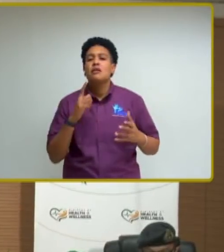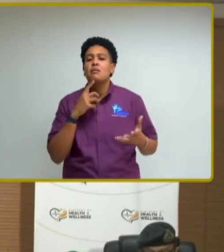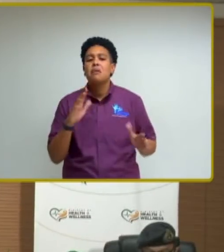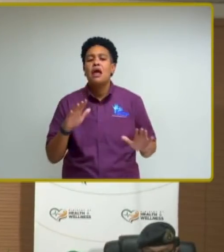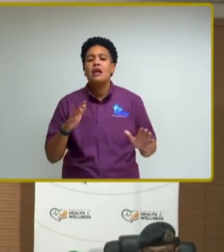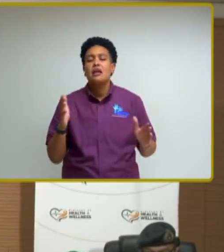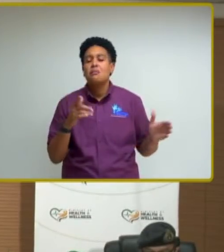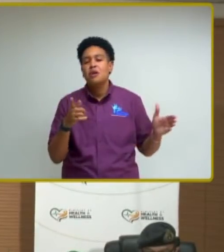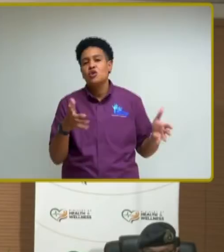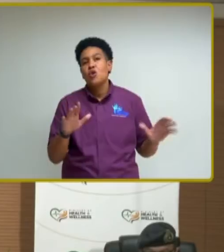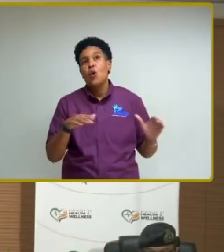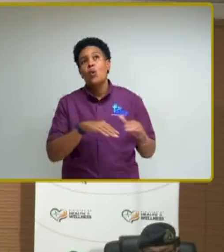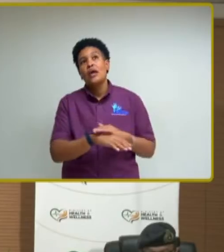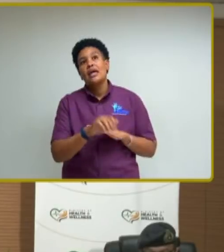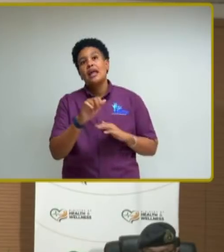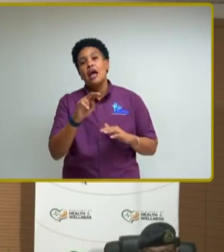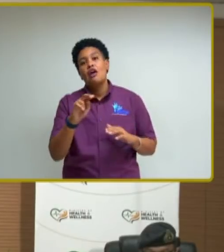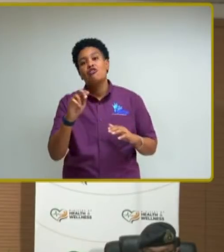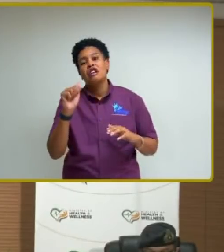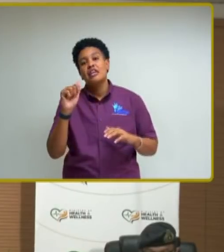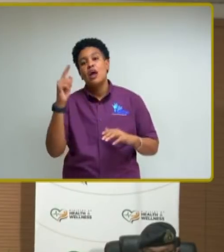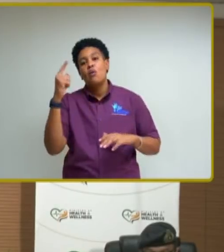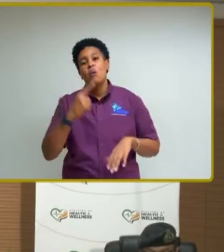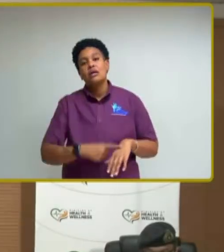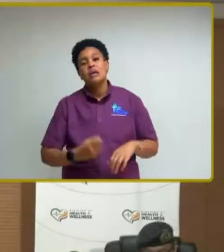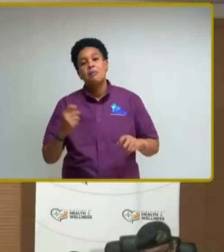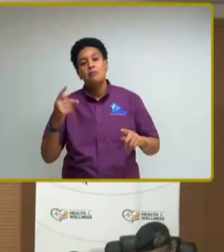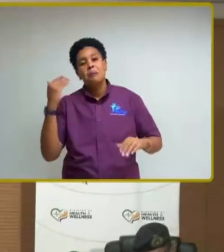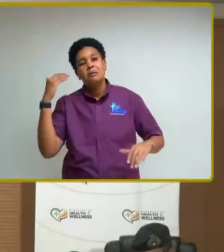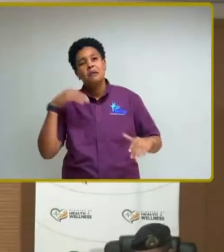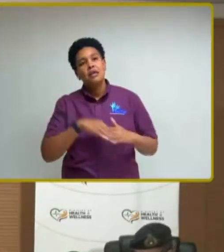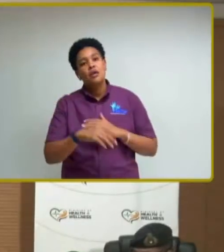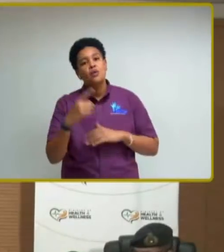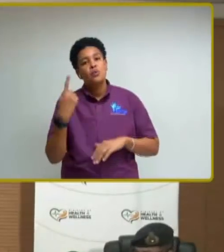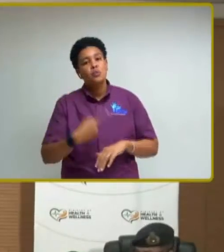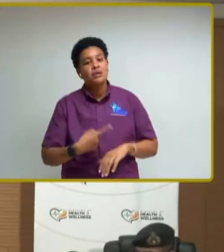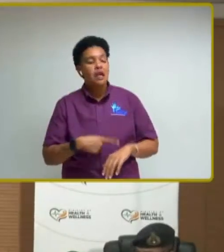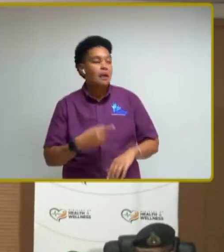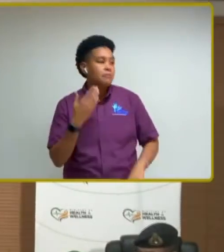accommodate in the arena, on the arena floor at any given time? Thanks.